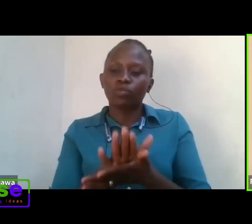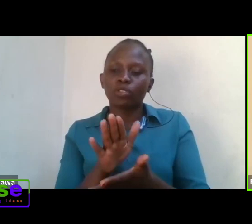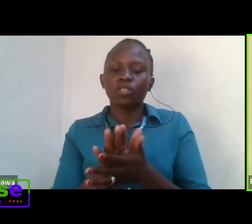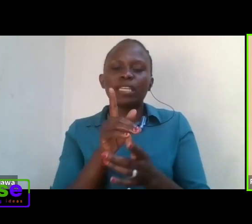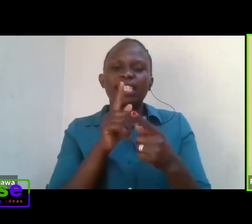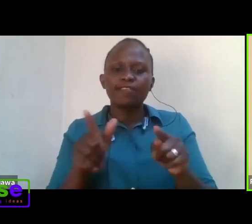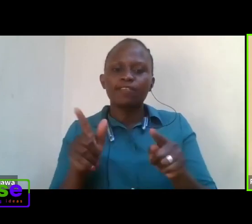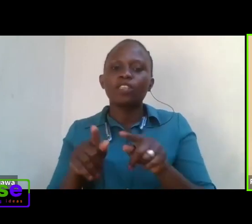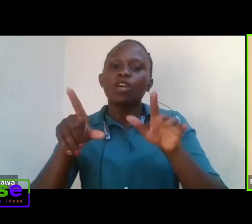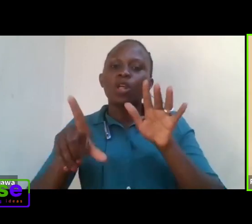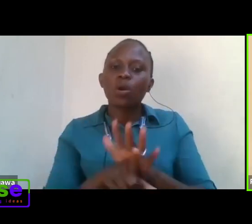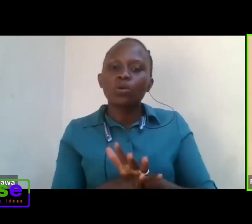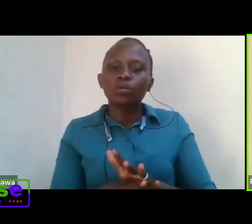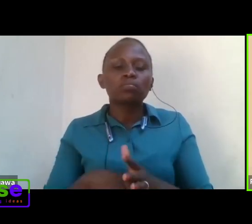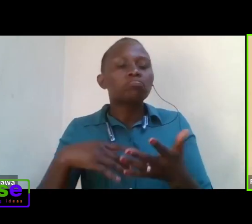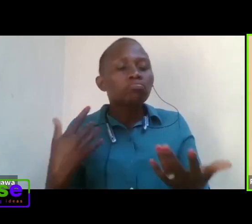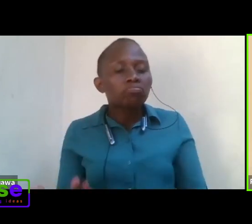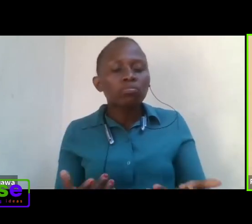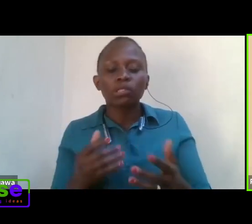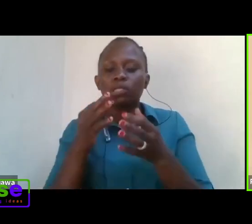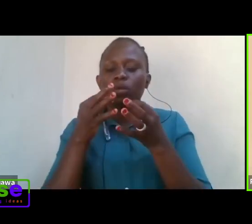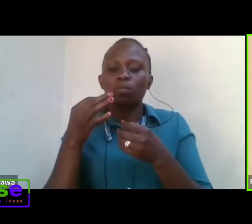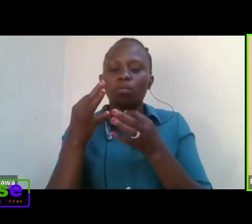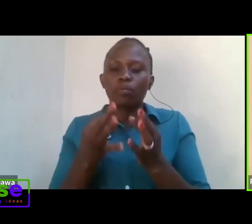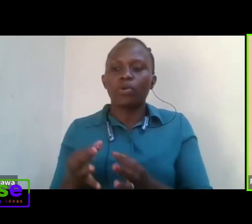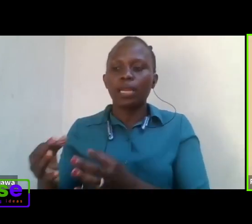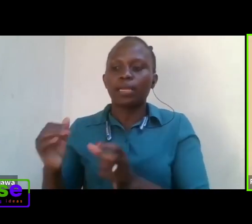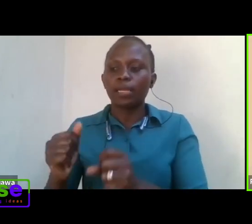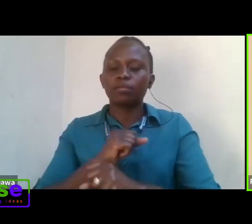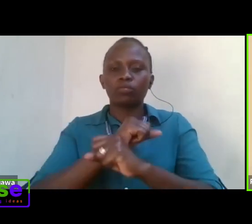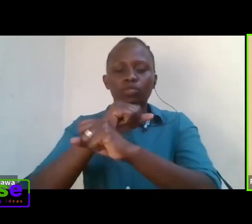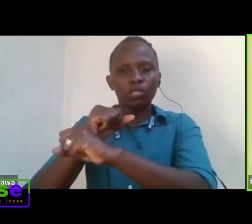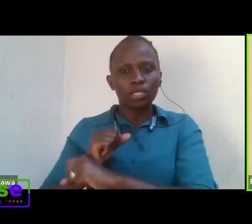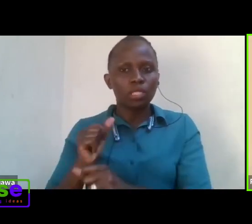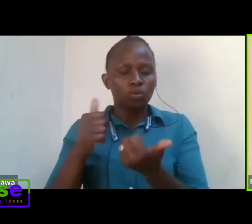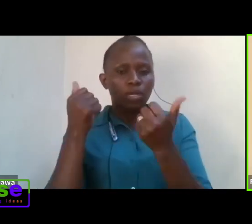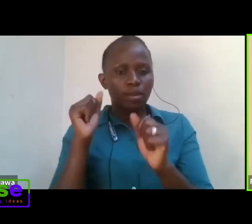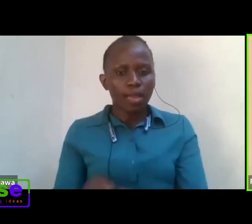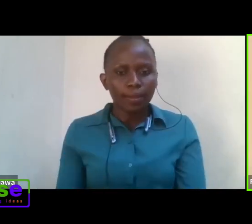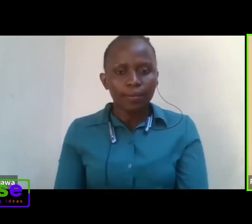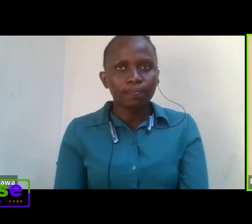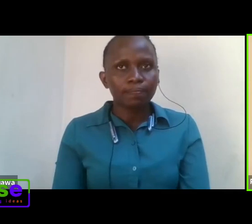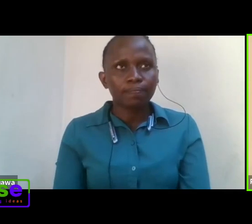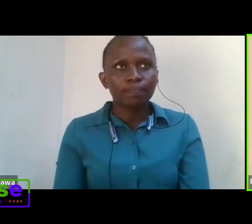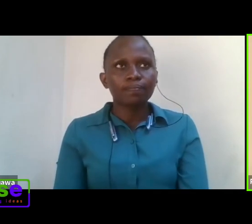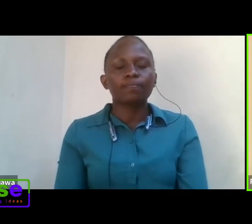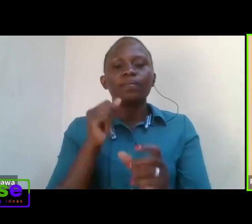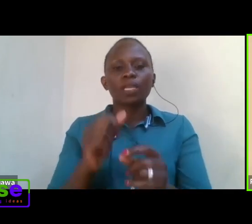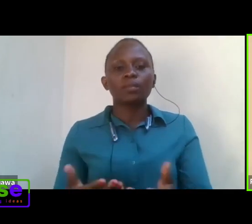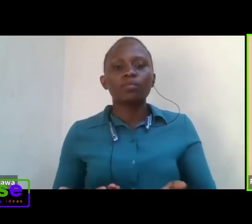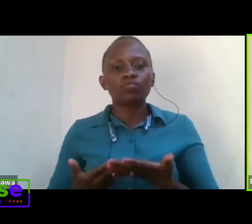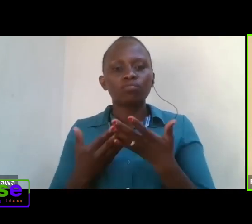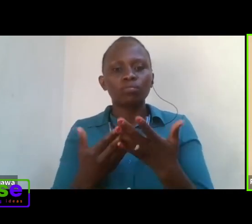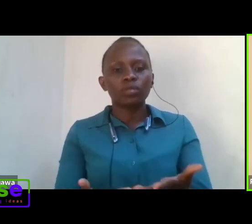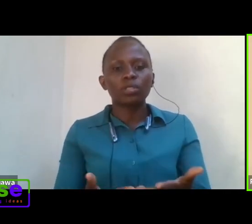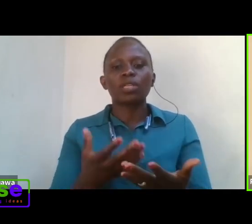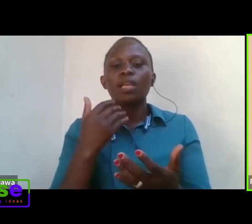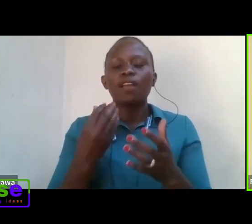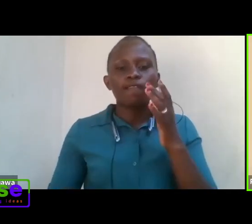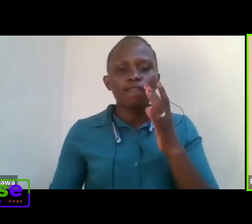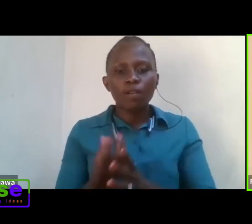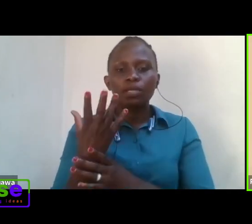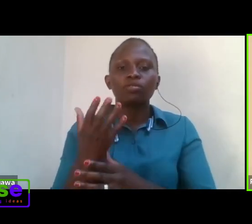example, a product can be protected, a process can be patented, a formulation can